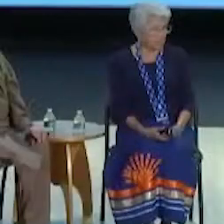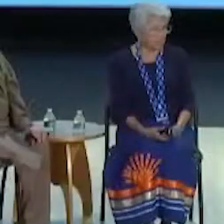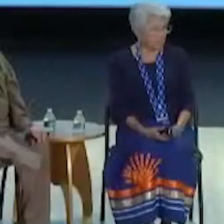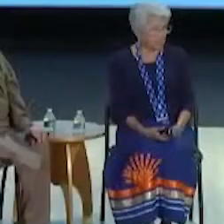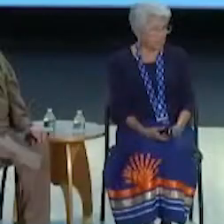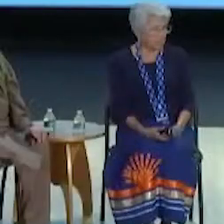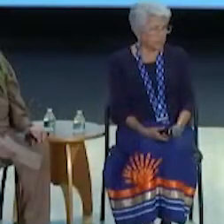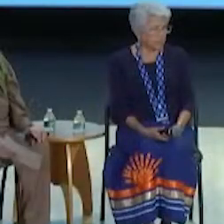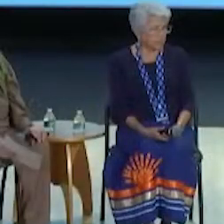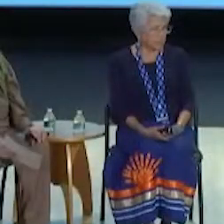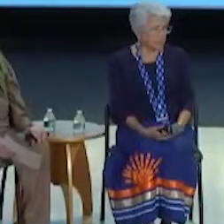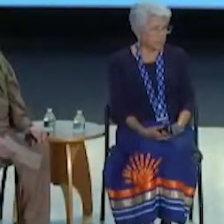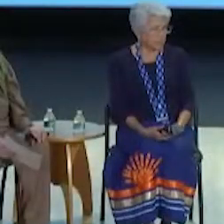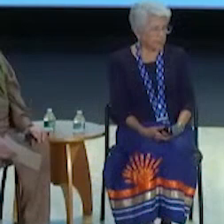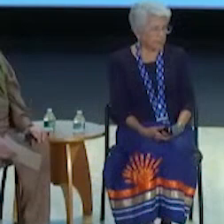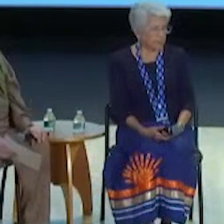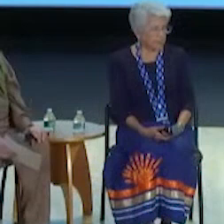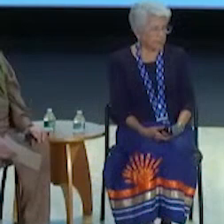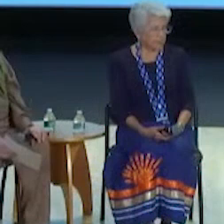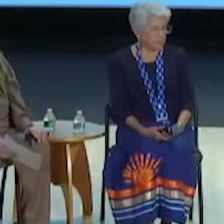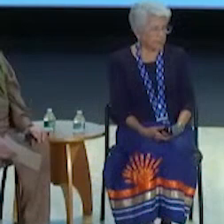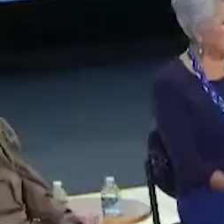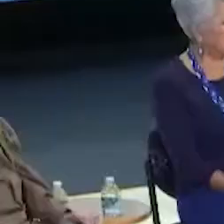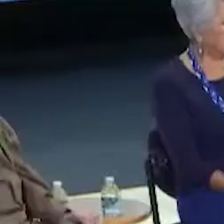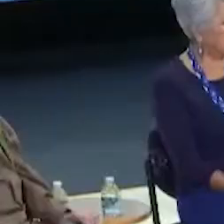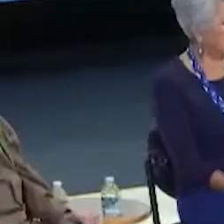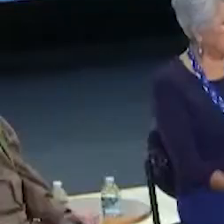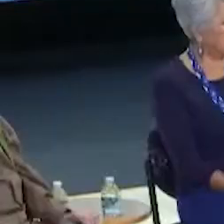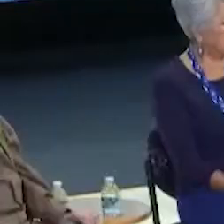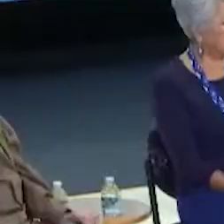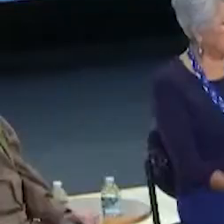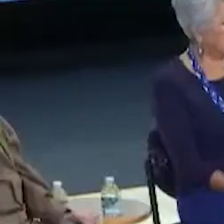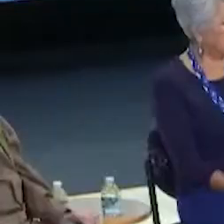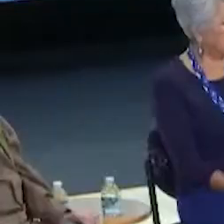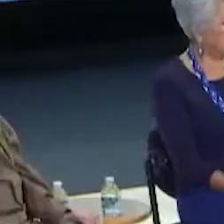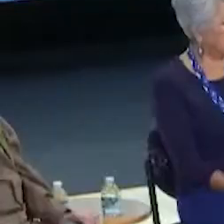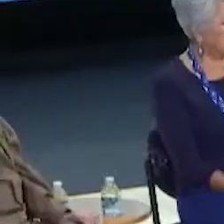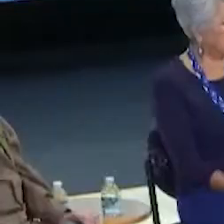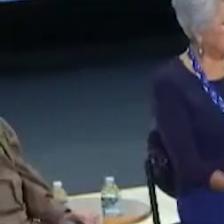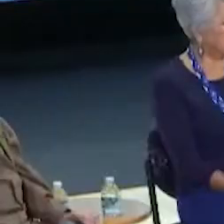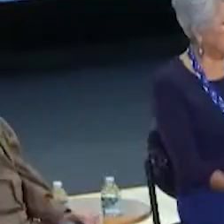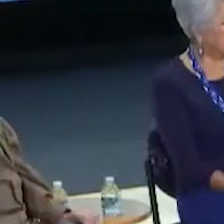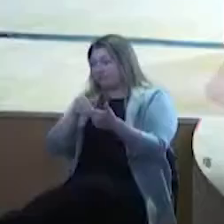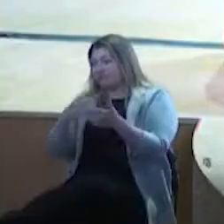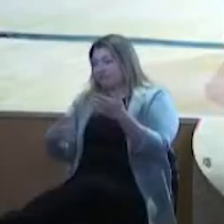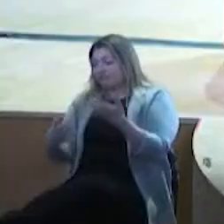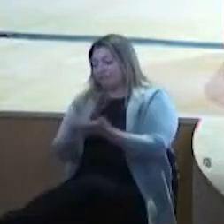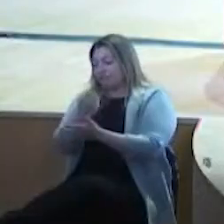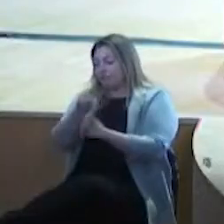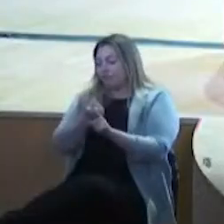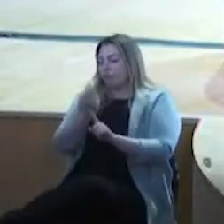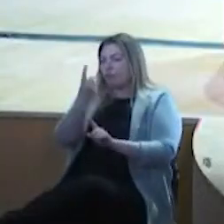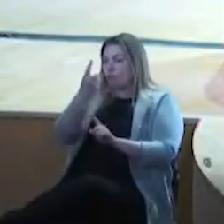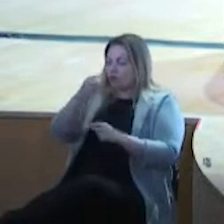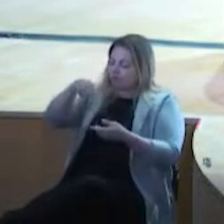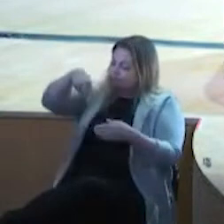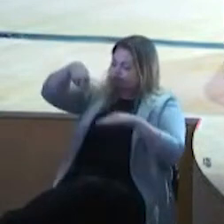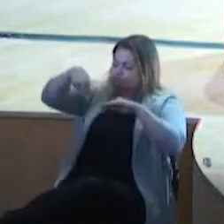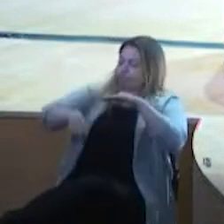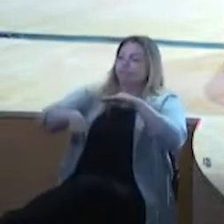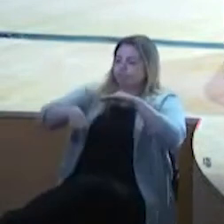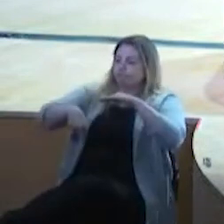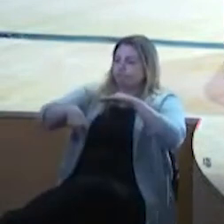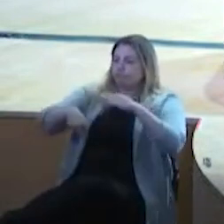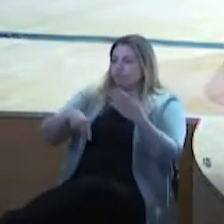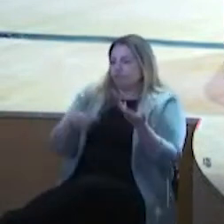to access more of the oil and gas off of that initial fixed investment.